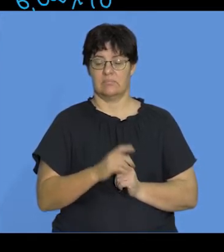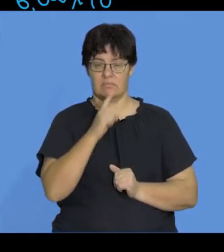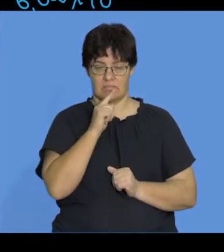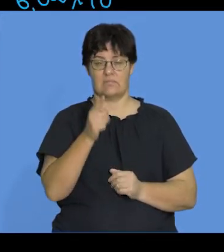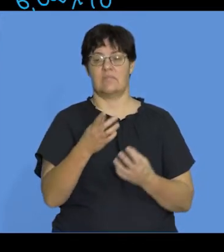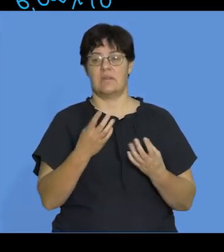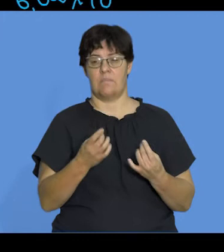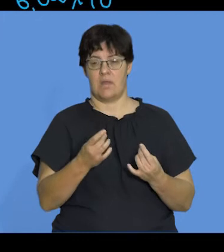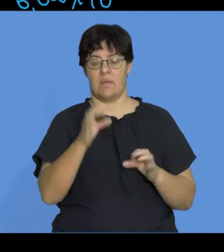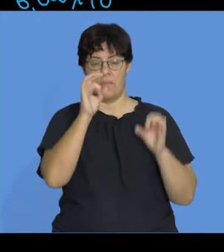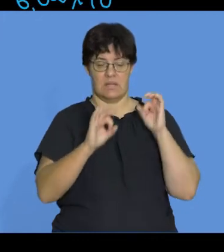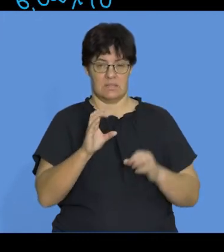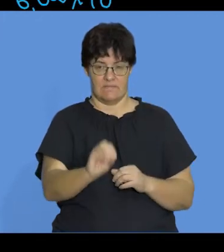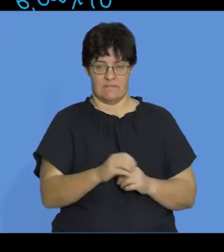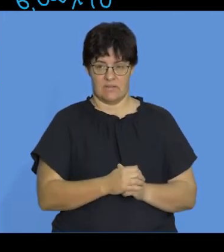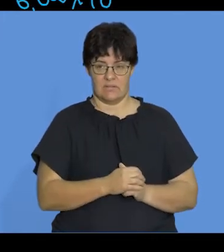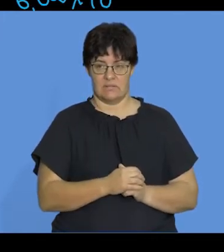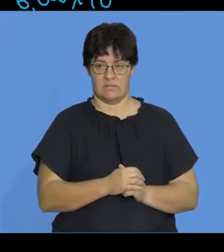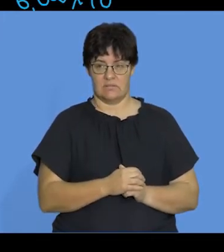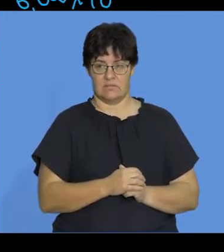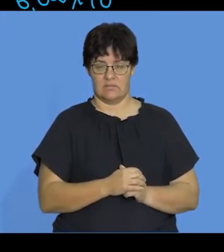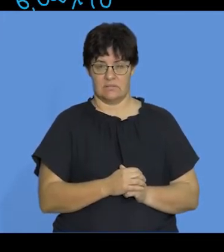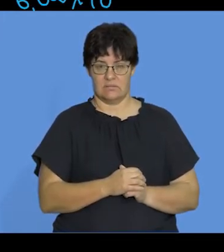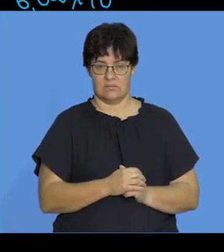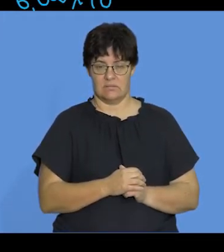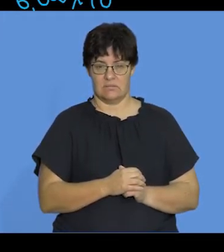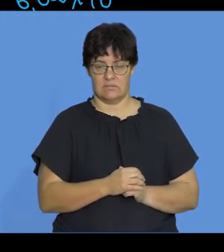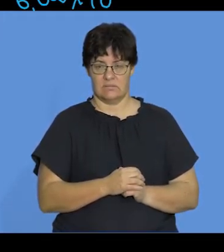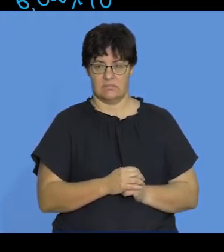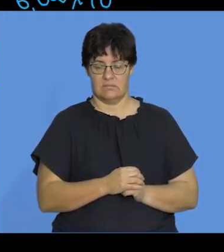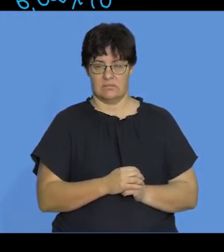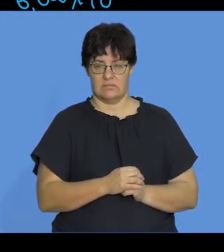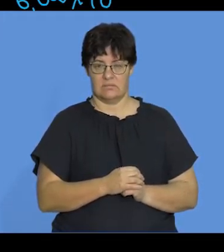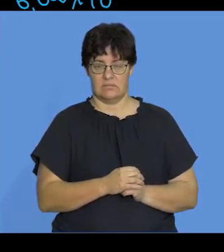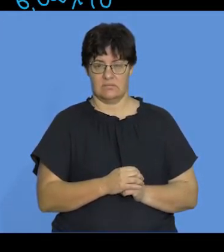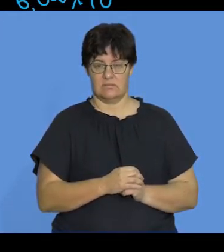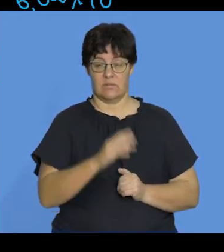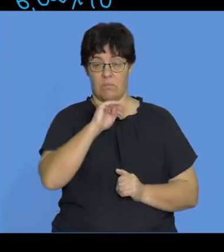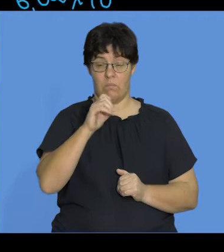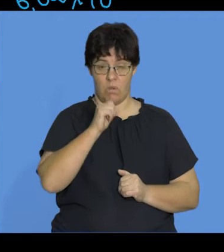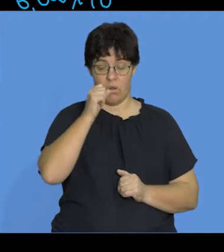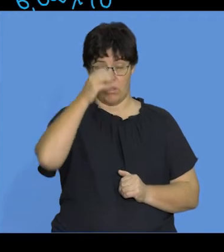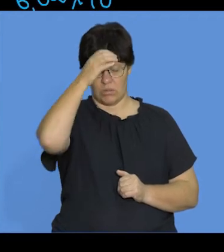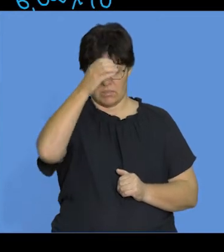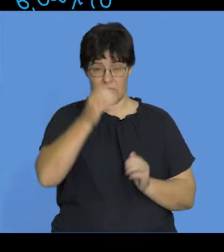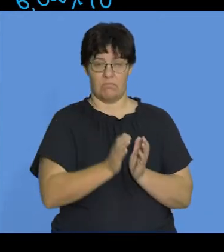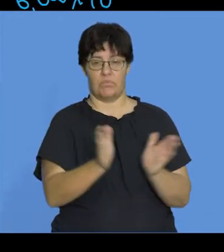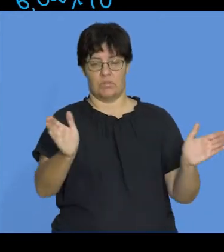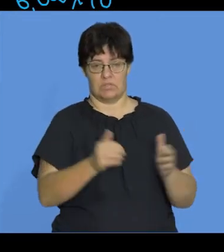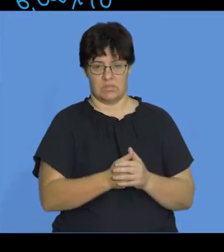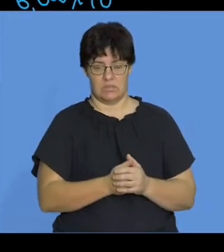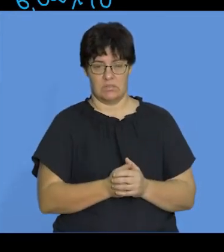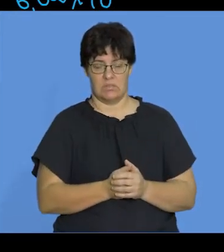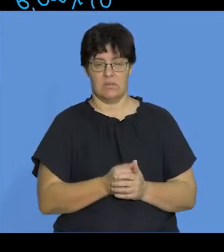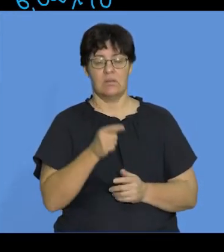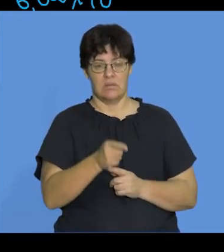23. So this is the actual number of particles, okay? So, you know, the mole concept is quite broad,